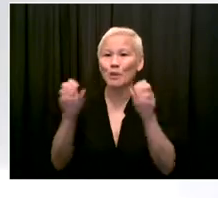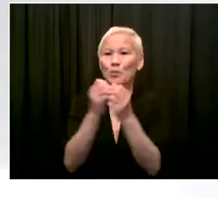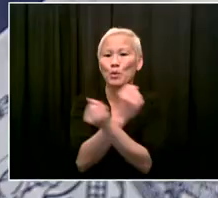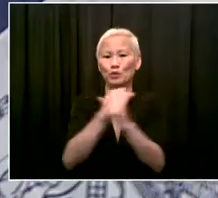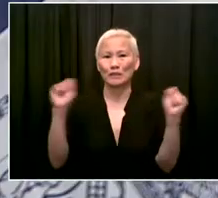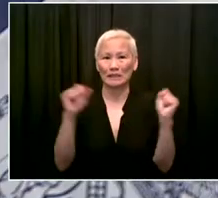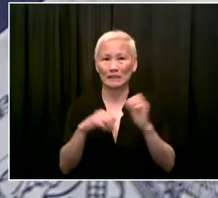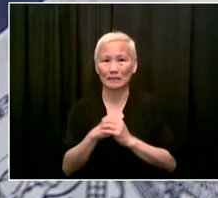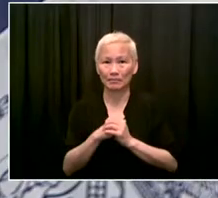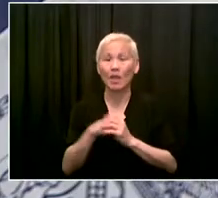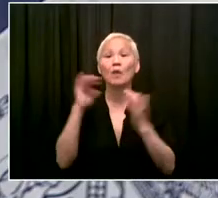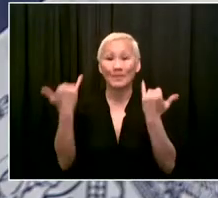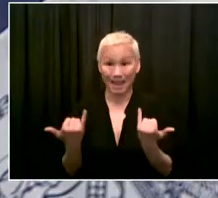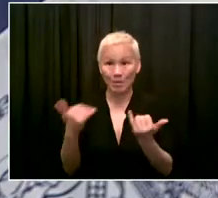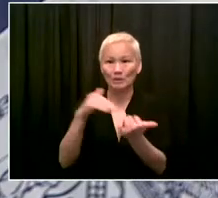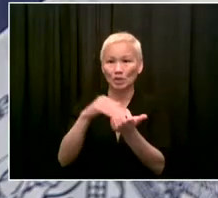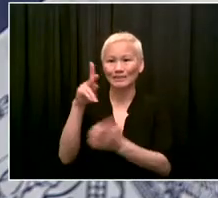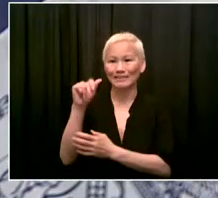you. Go ahead, Yoav.